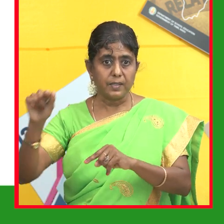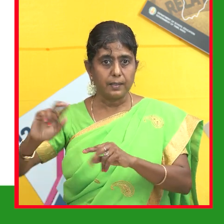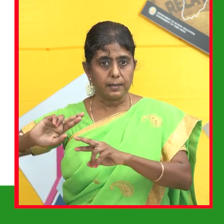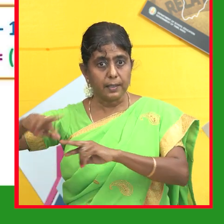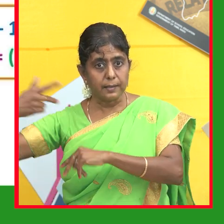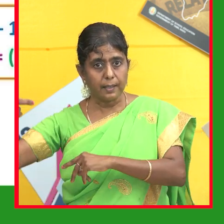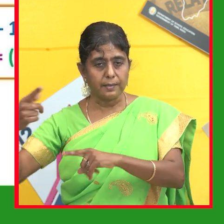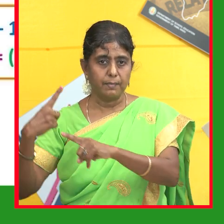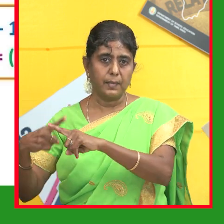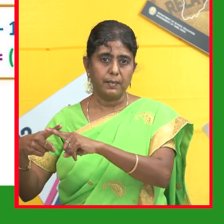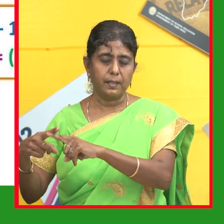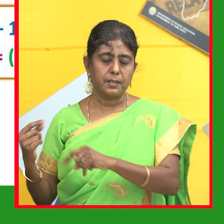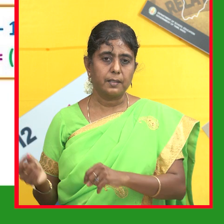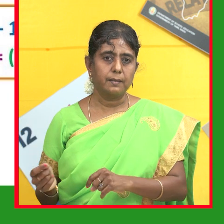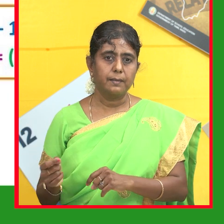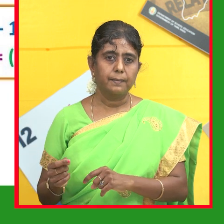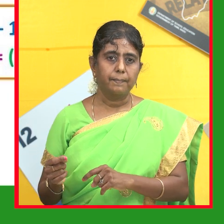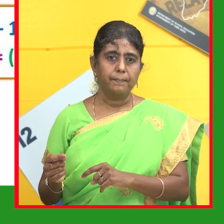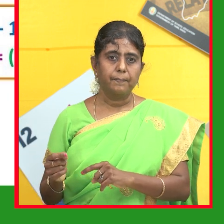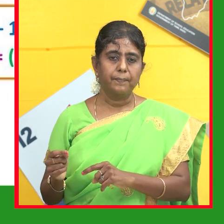as multiplication.